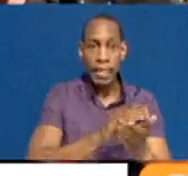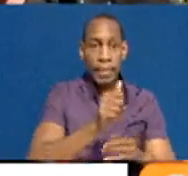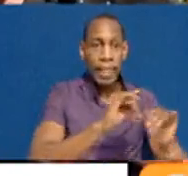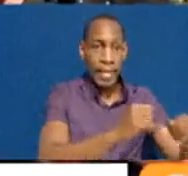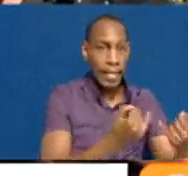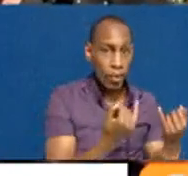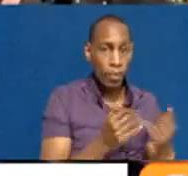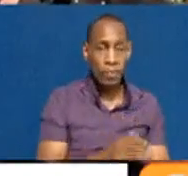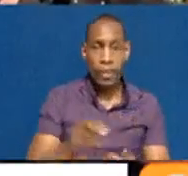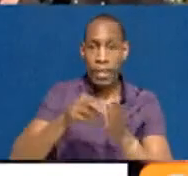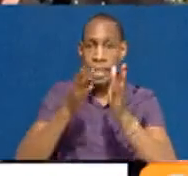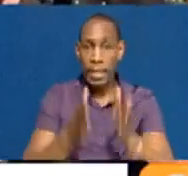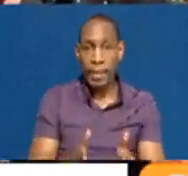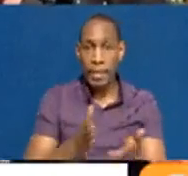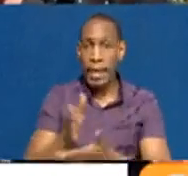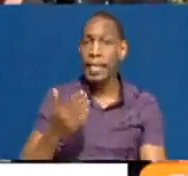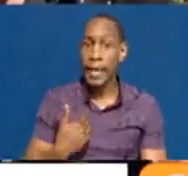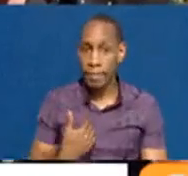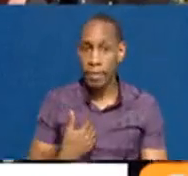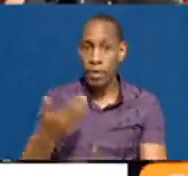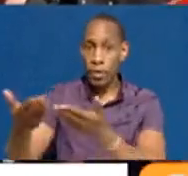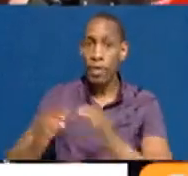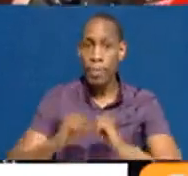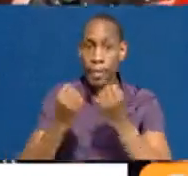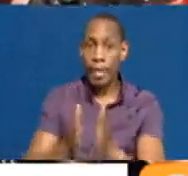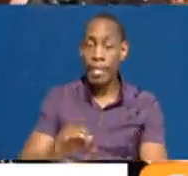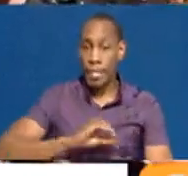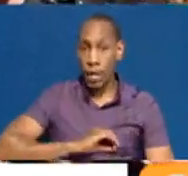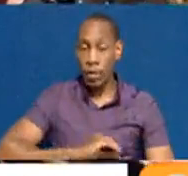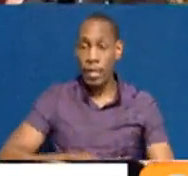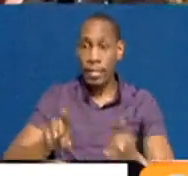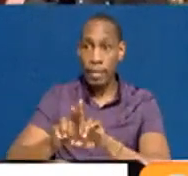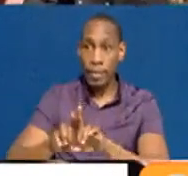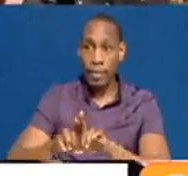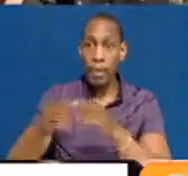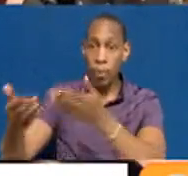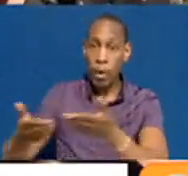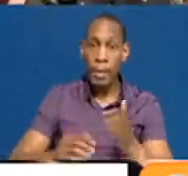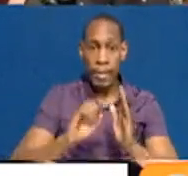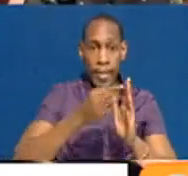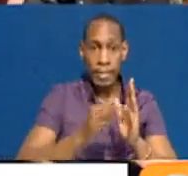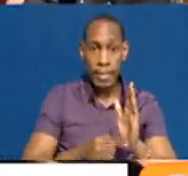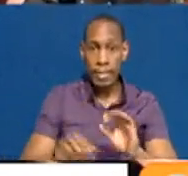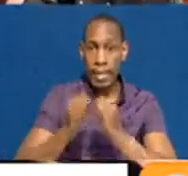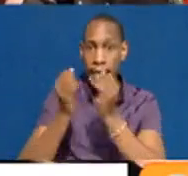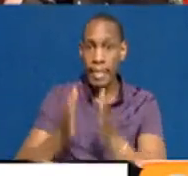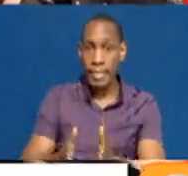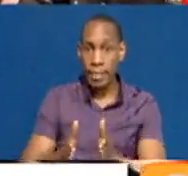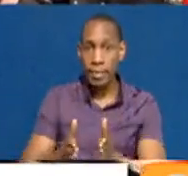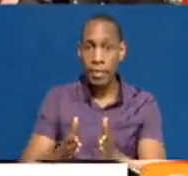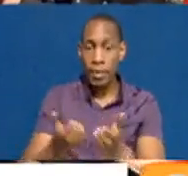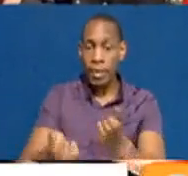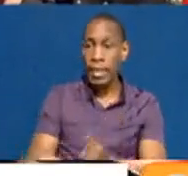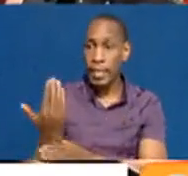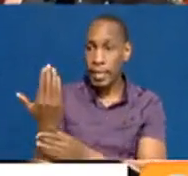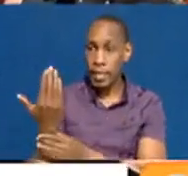new. The candidates have a right to bring agents of their own, and they brought the list of their agents with the required